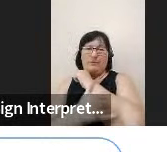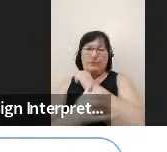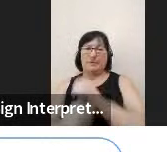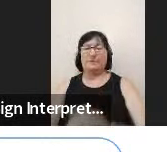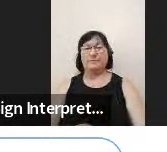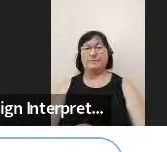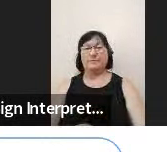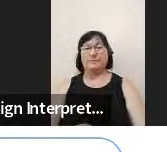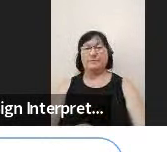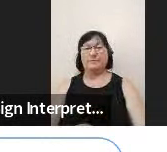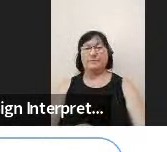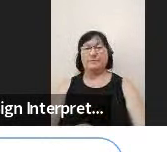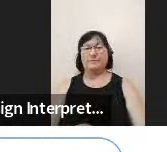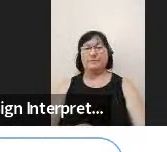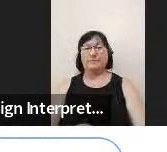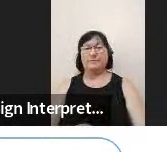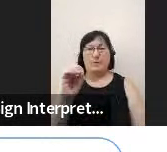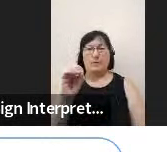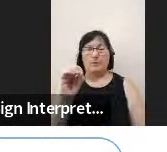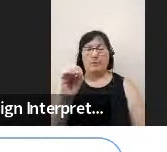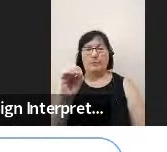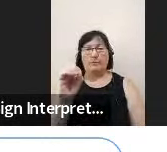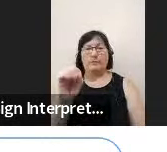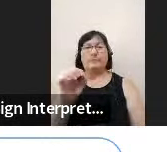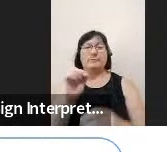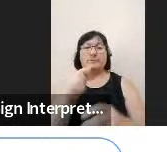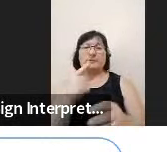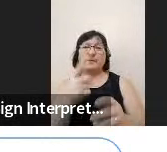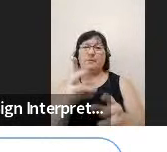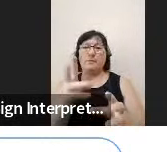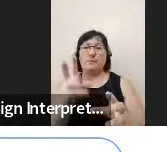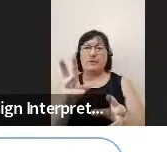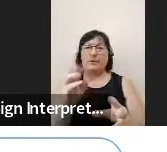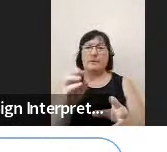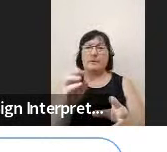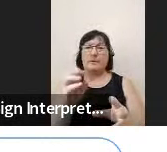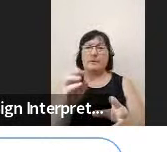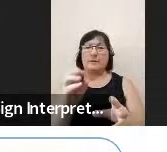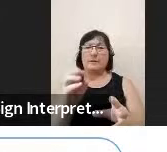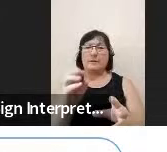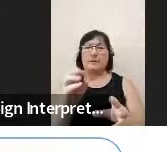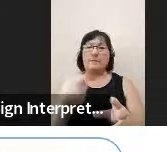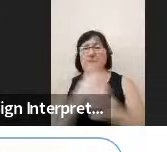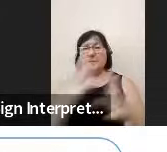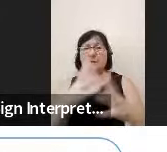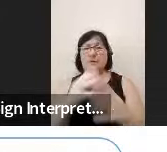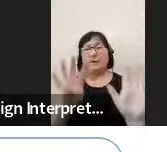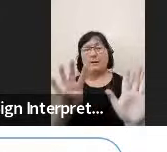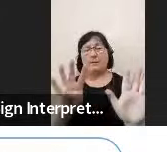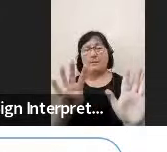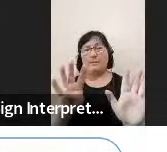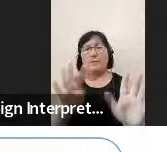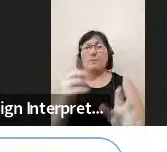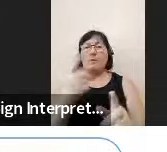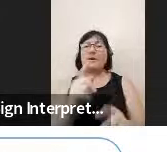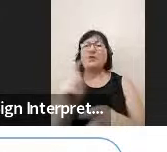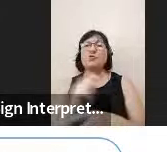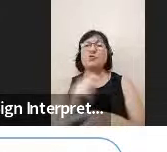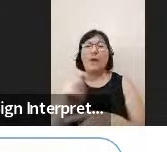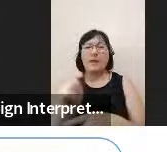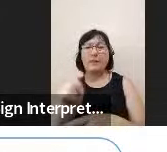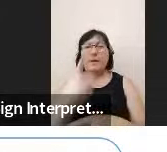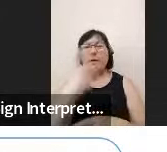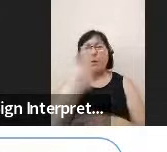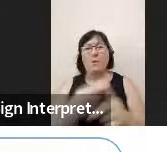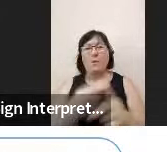indicated that we implemented it in May 2017 with only 28 traders. I'm very excited to say to you today,